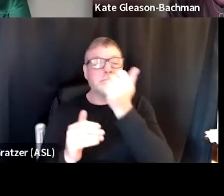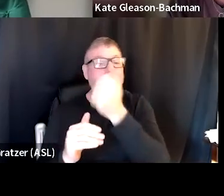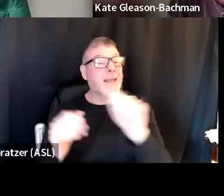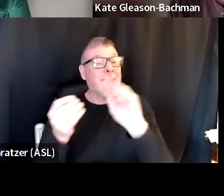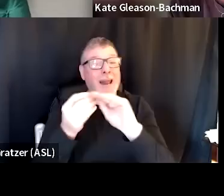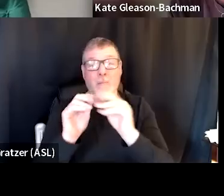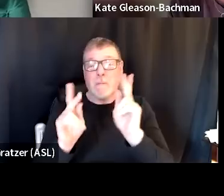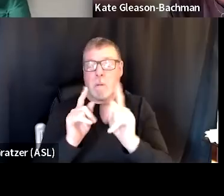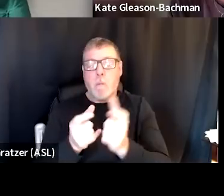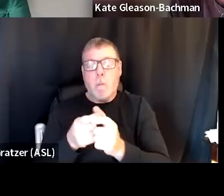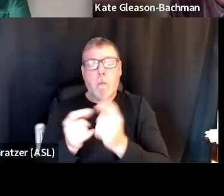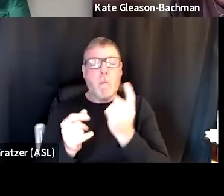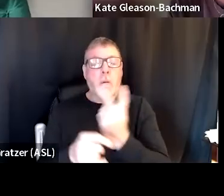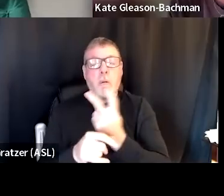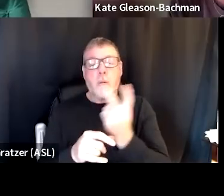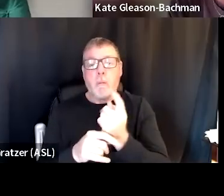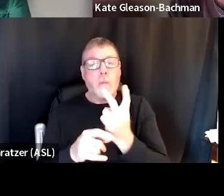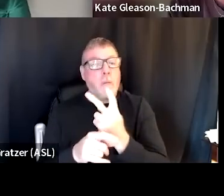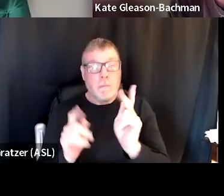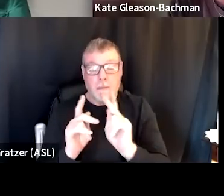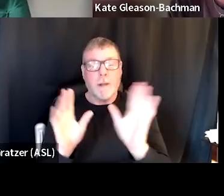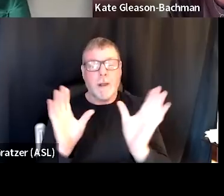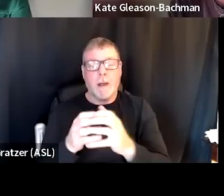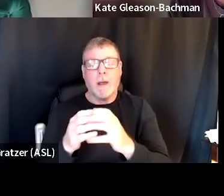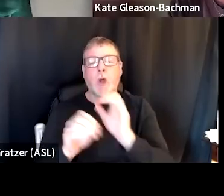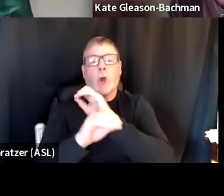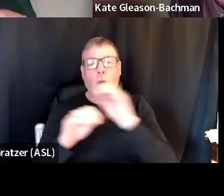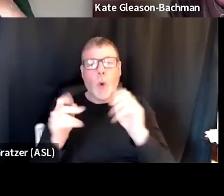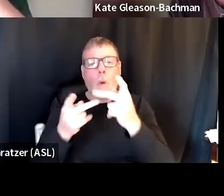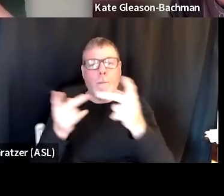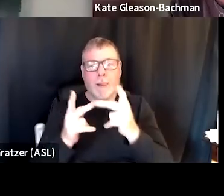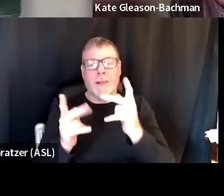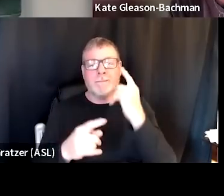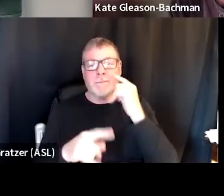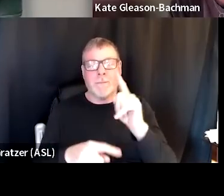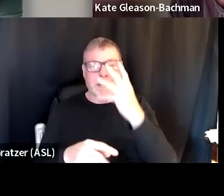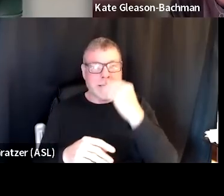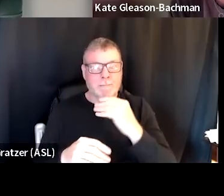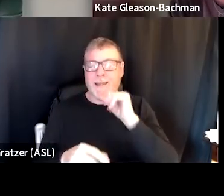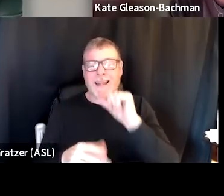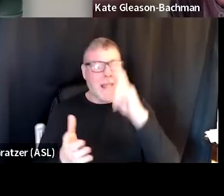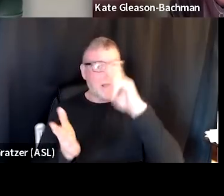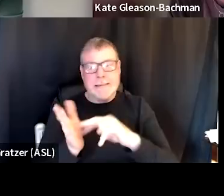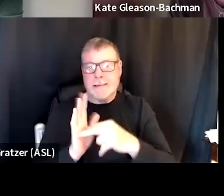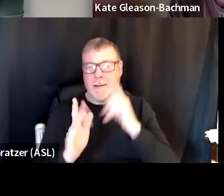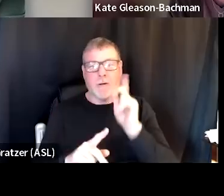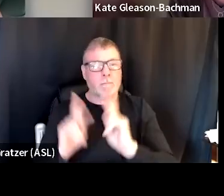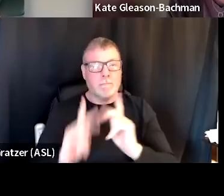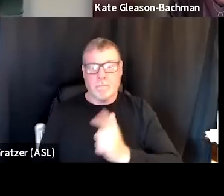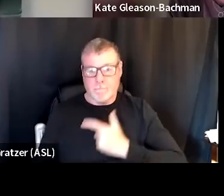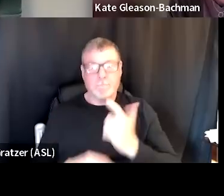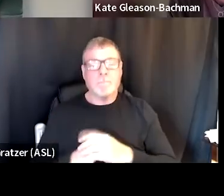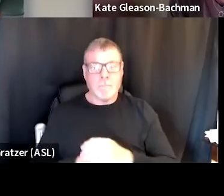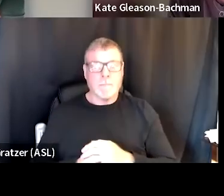folks, can be very small, 1 to 2 people, but it's people in an unsheltered location who are living somewhere that's not an intended place for people to live, who are